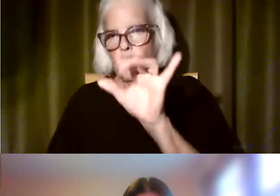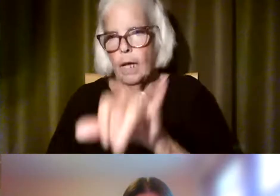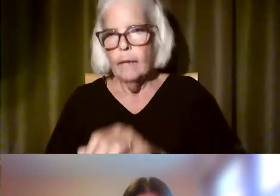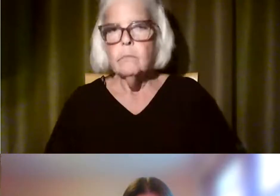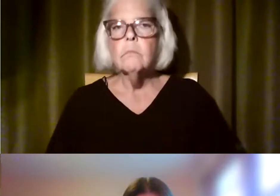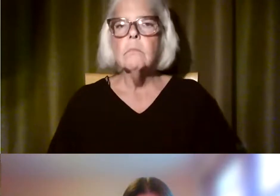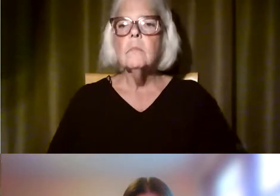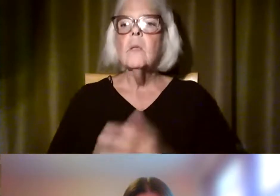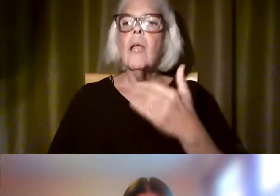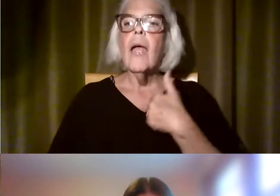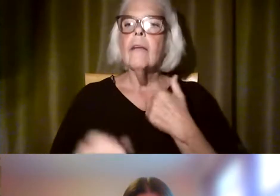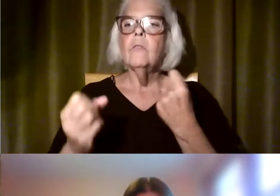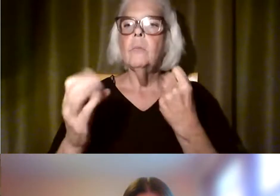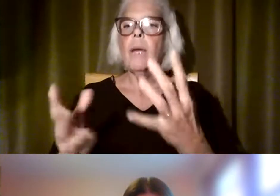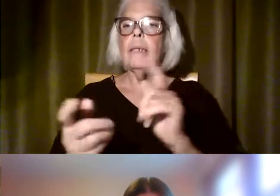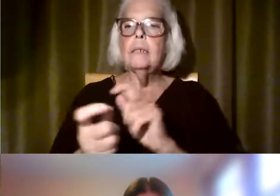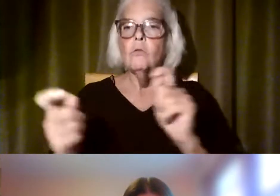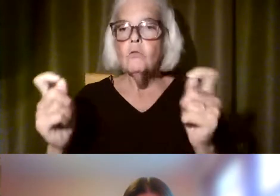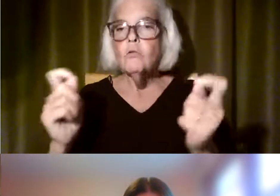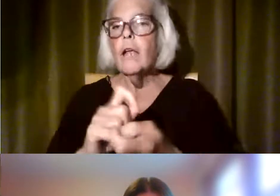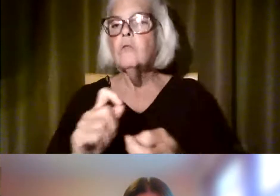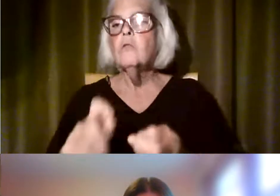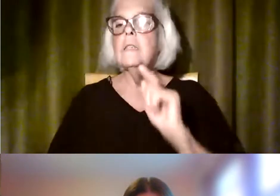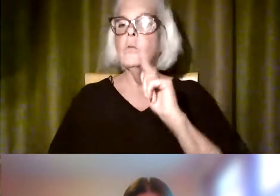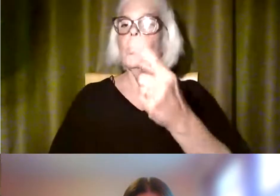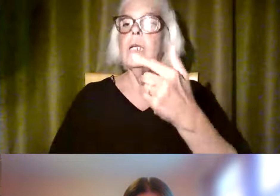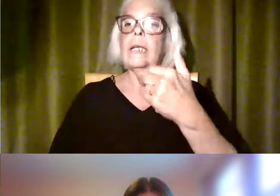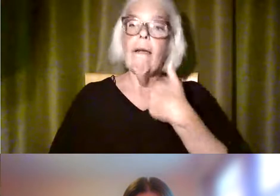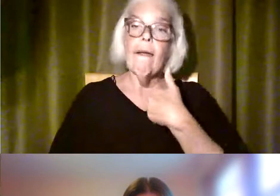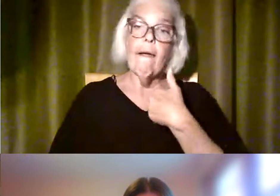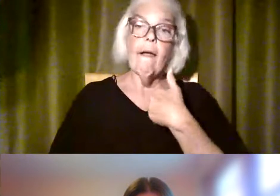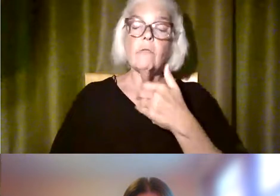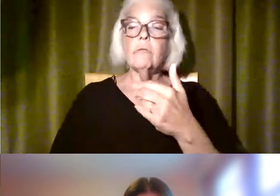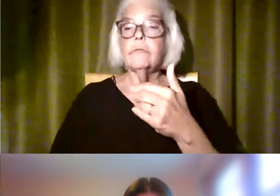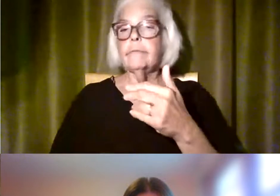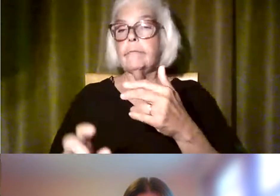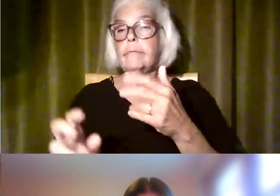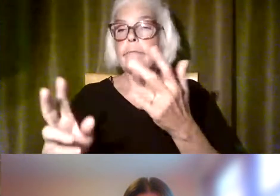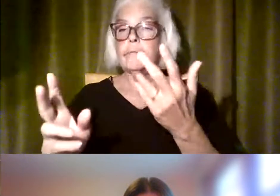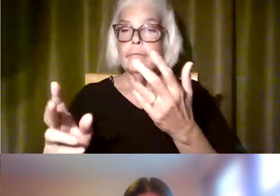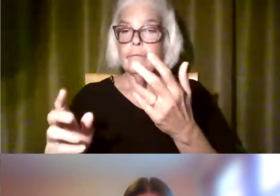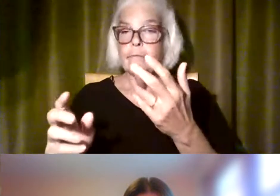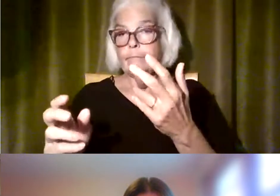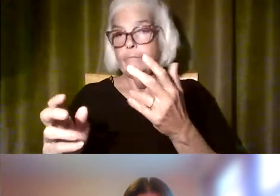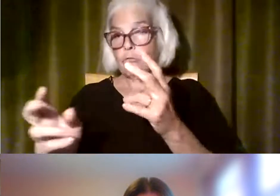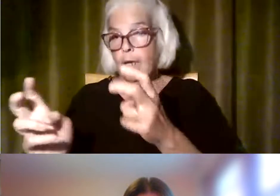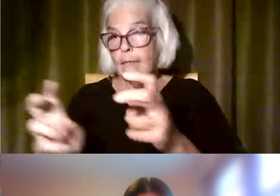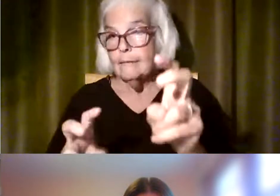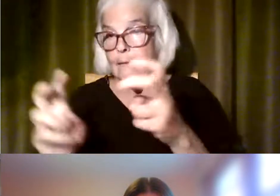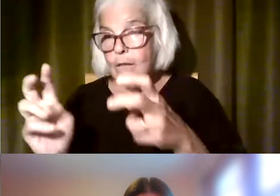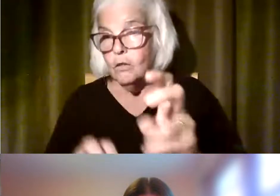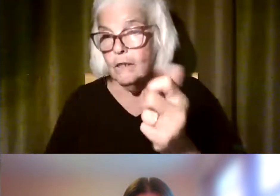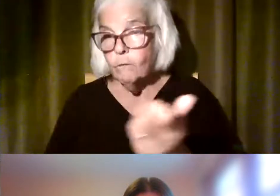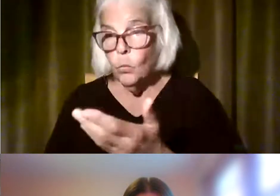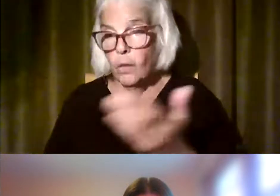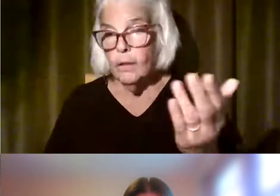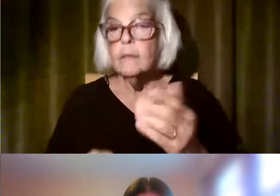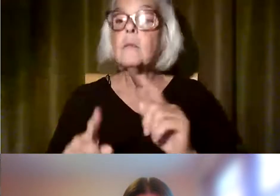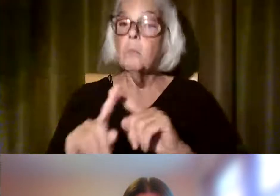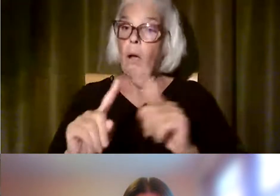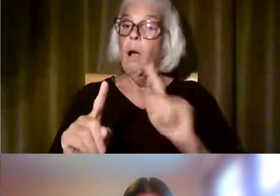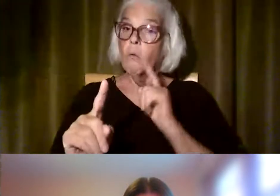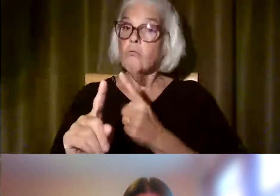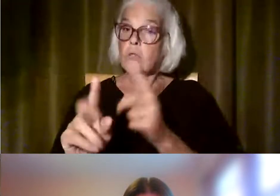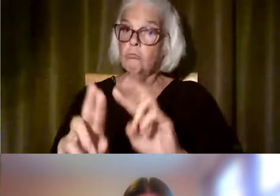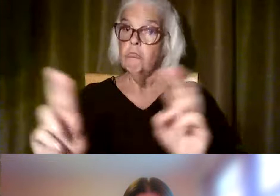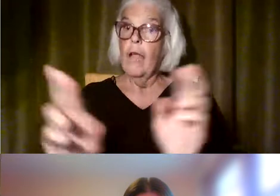transitioned a lot of things, but I guess I wanted to say that we're also looking at if we need to come